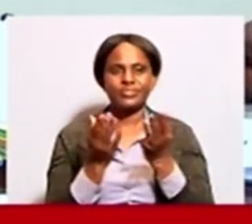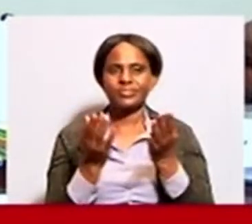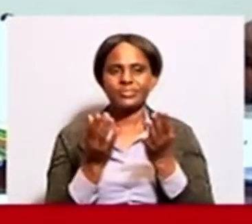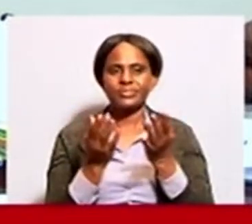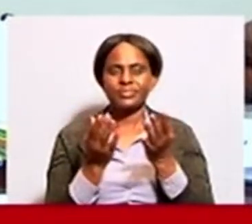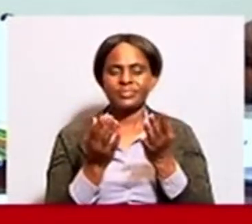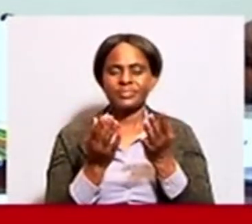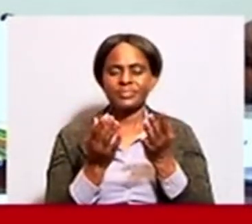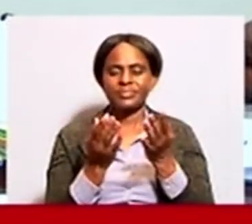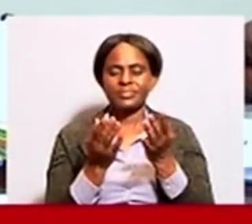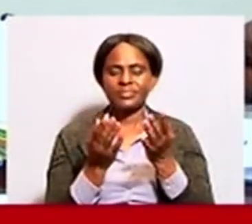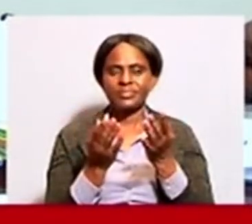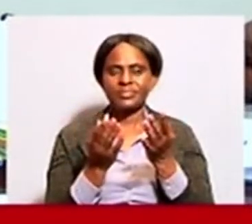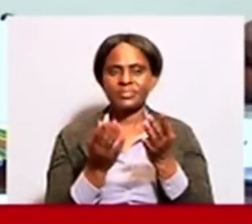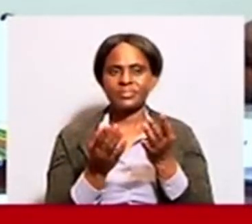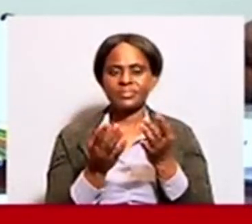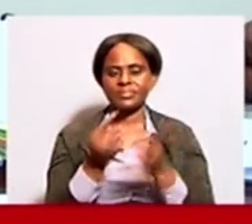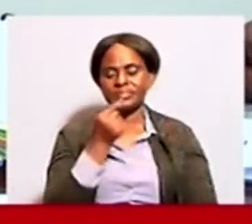Before I he says,